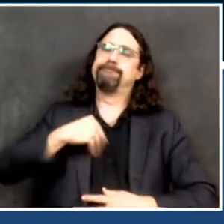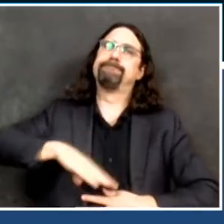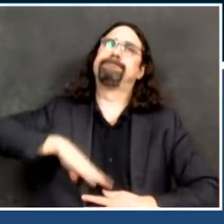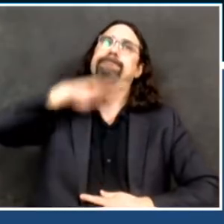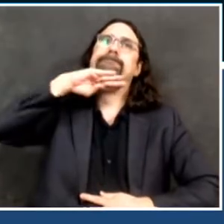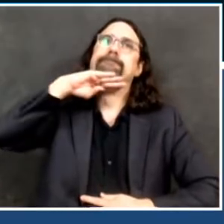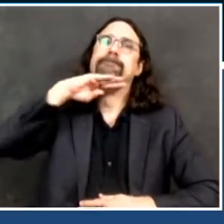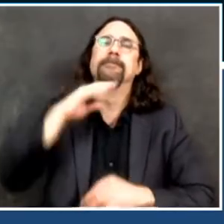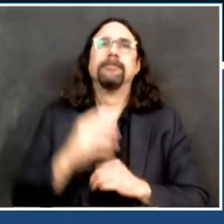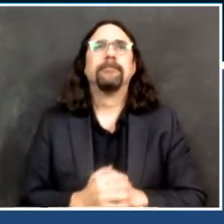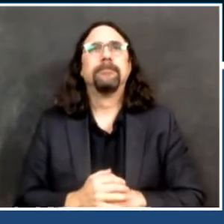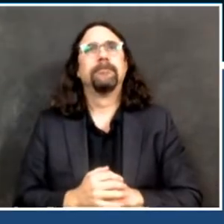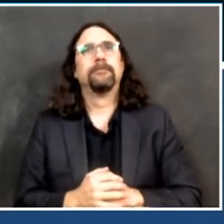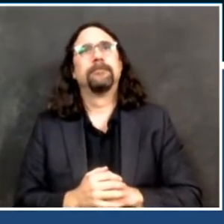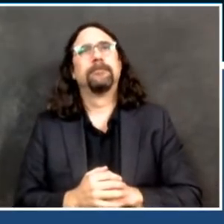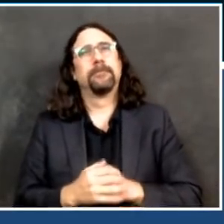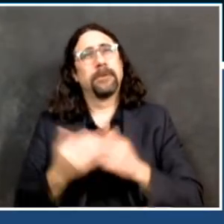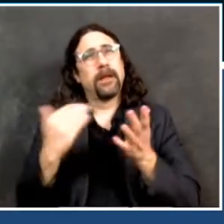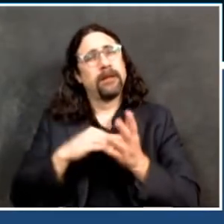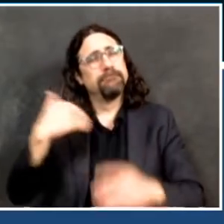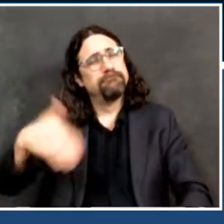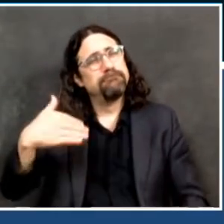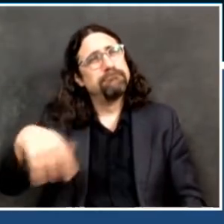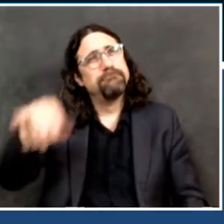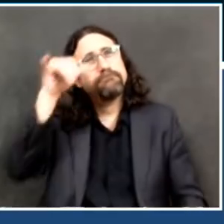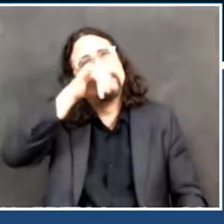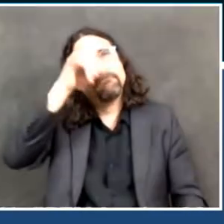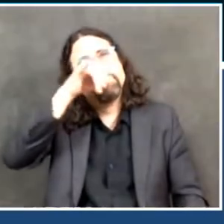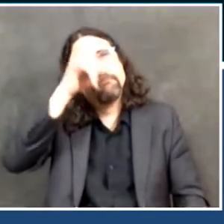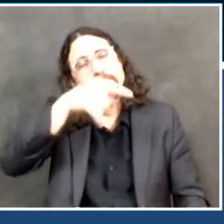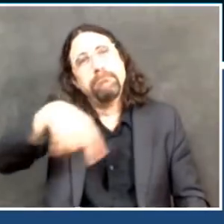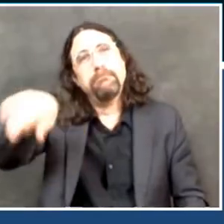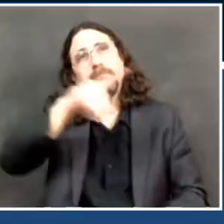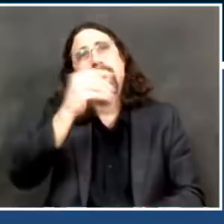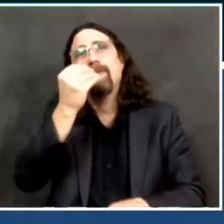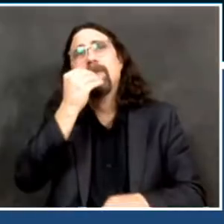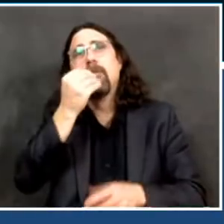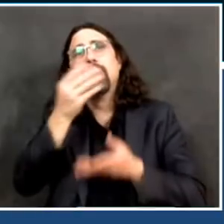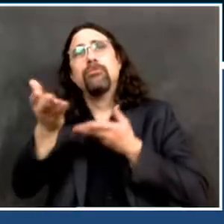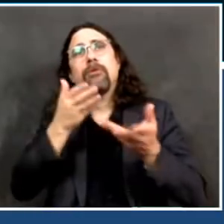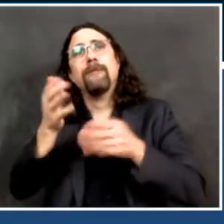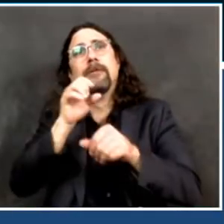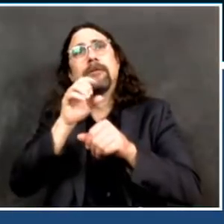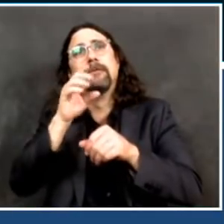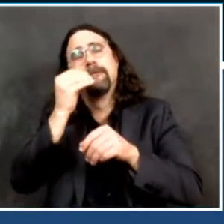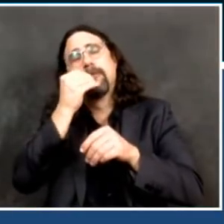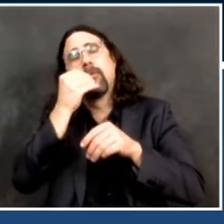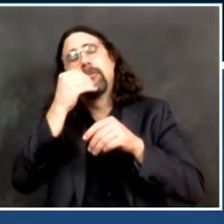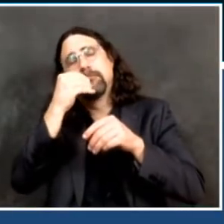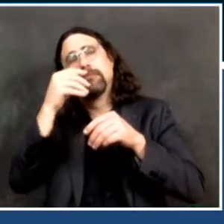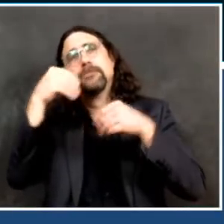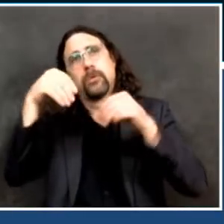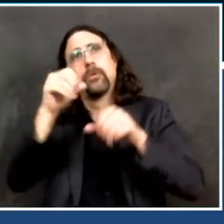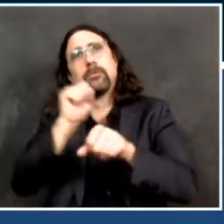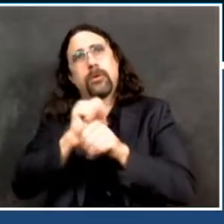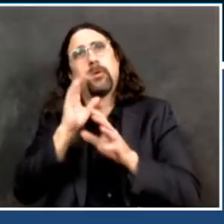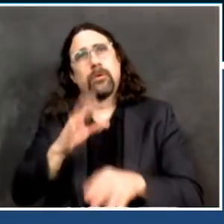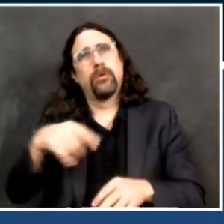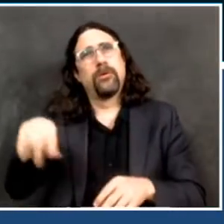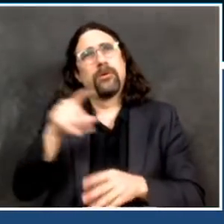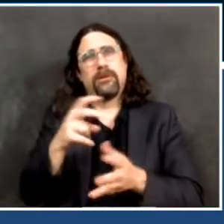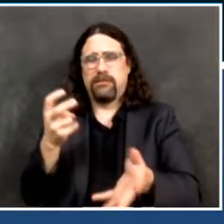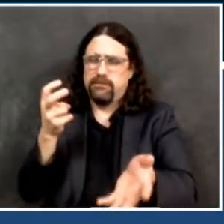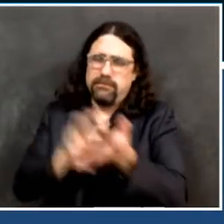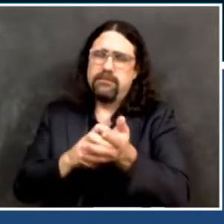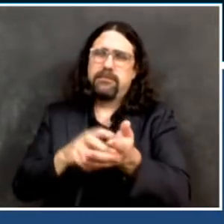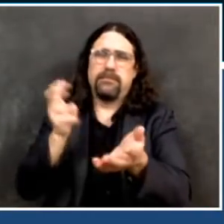up every day, they go to work. It's a tough job. We need them, and they keep coming through for us. So first of all, anytime you